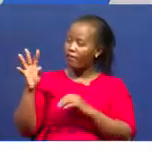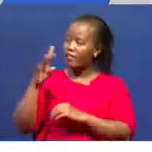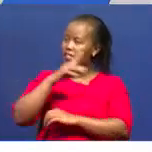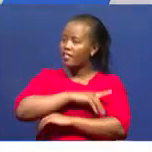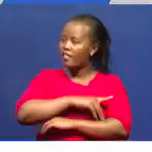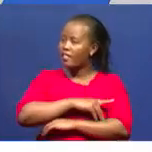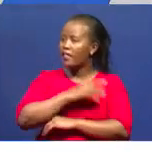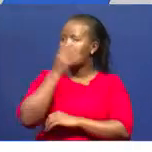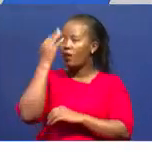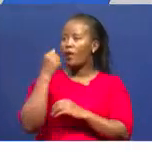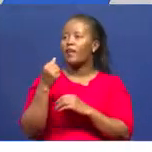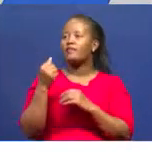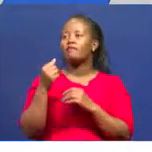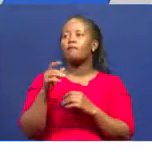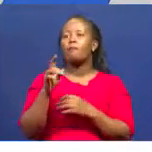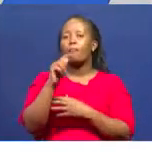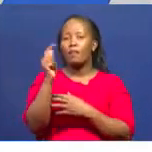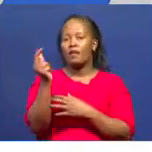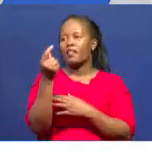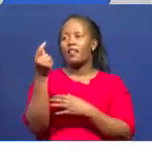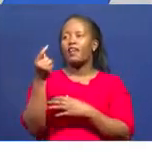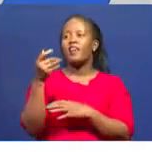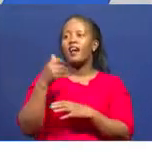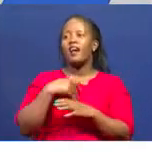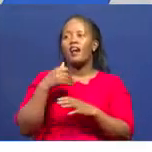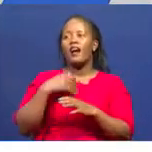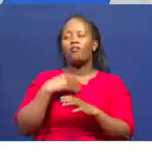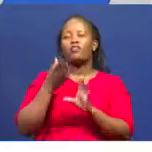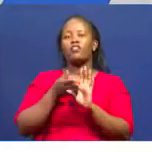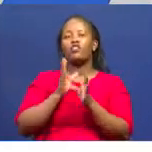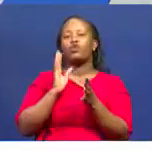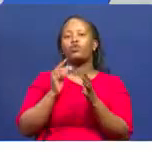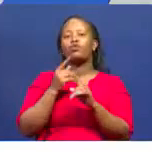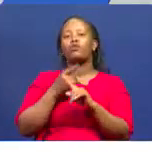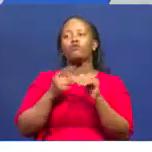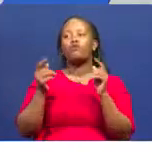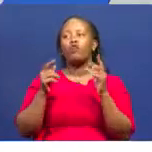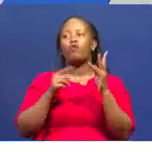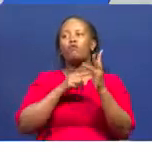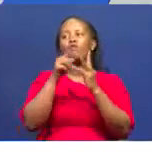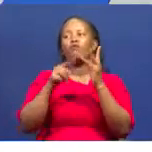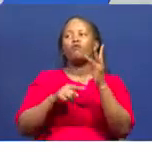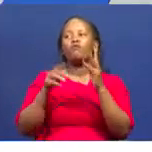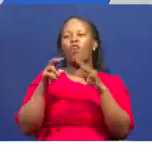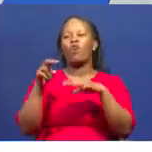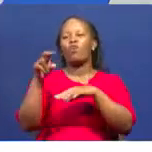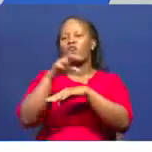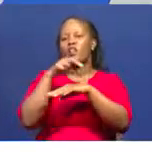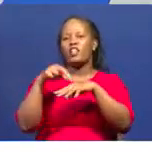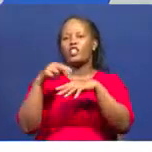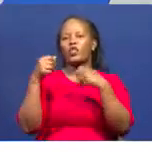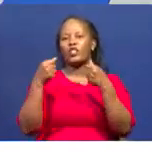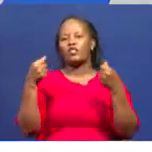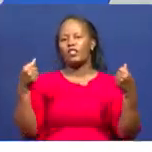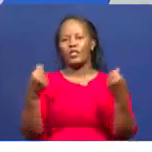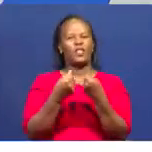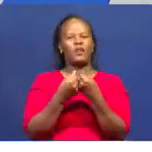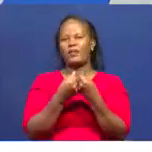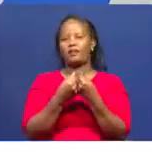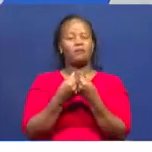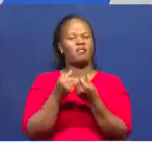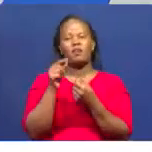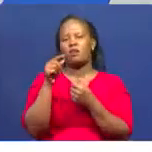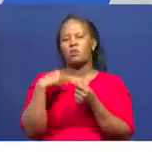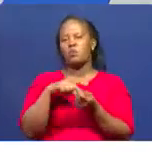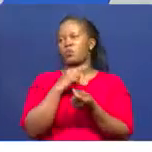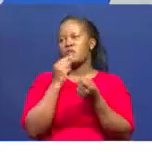received communication that Kenya has withdrawn from the 4 Nations tournament. So, Fred, not a good one, not what we